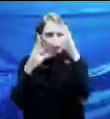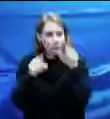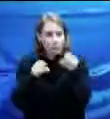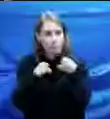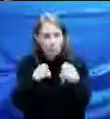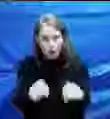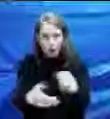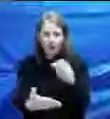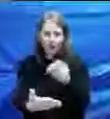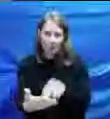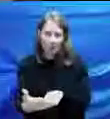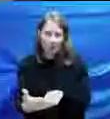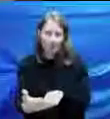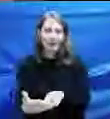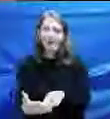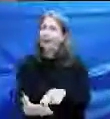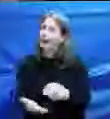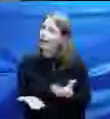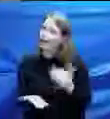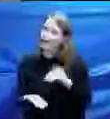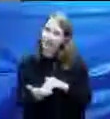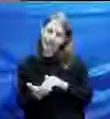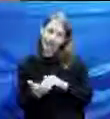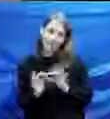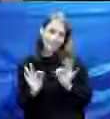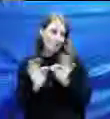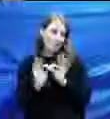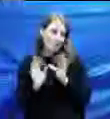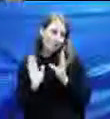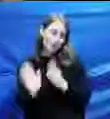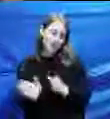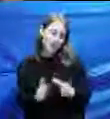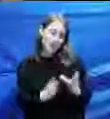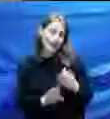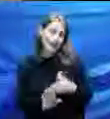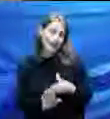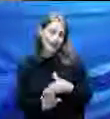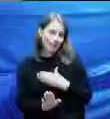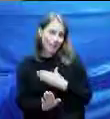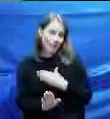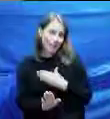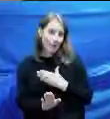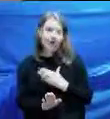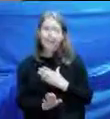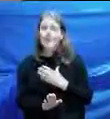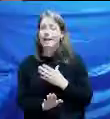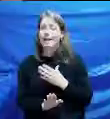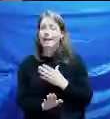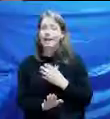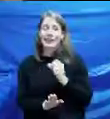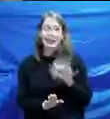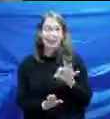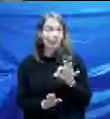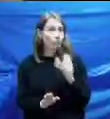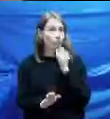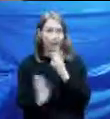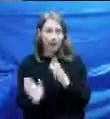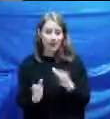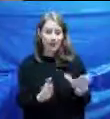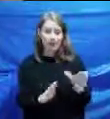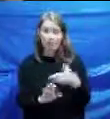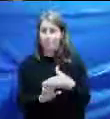have read the piece. You don't have quite enough time to plan it out all the way. Right. And you get into the piece and you find that you